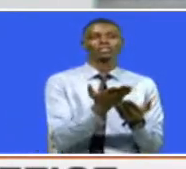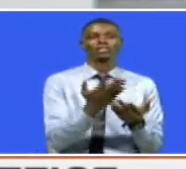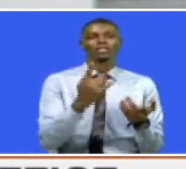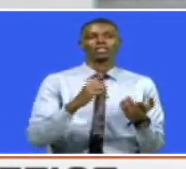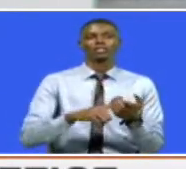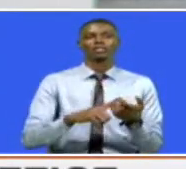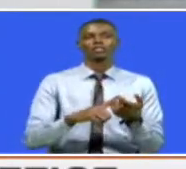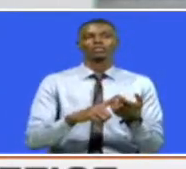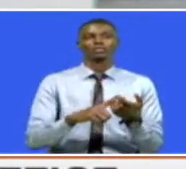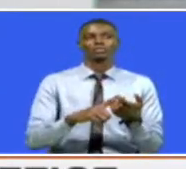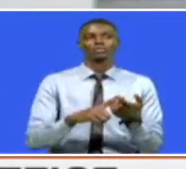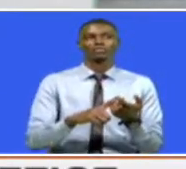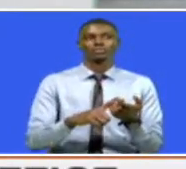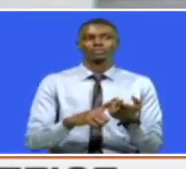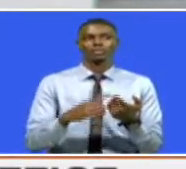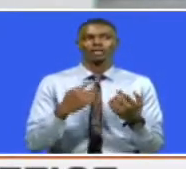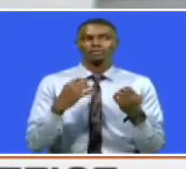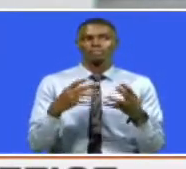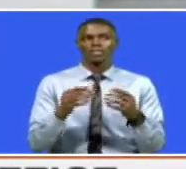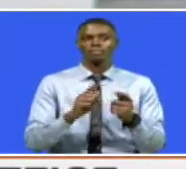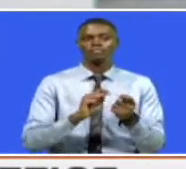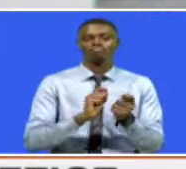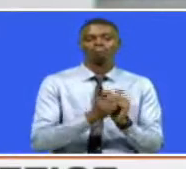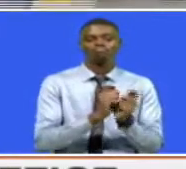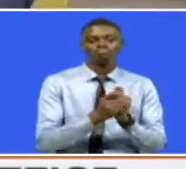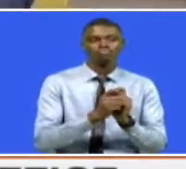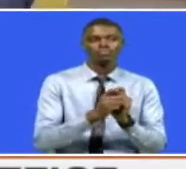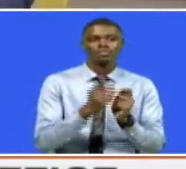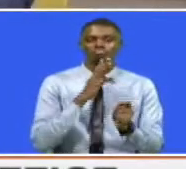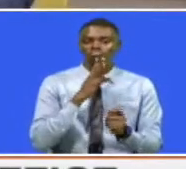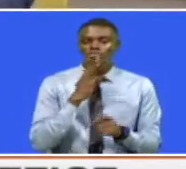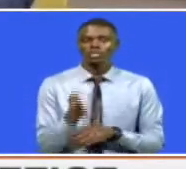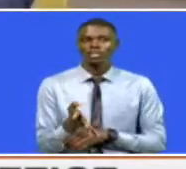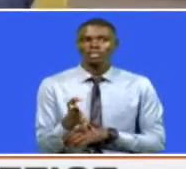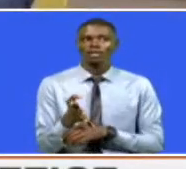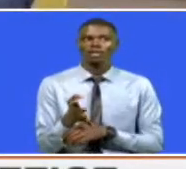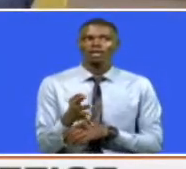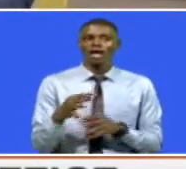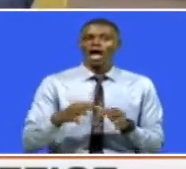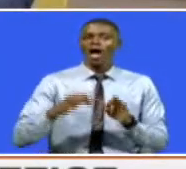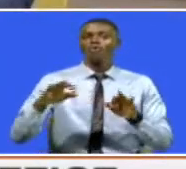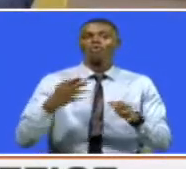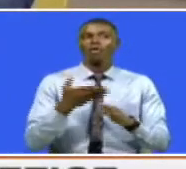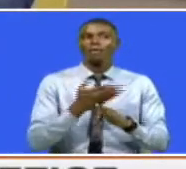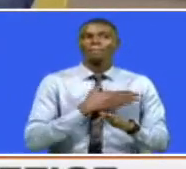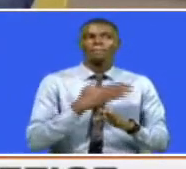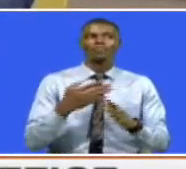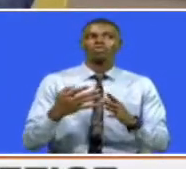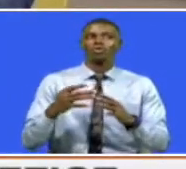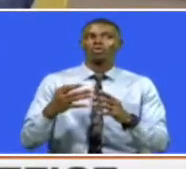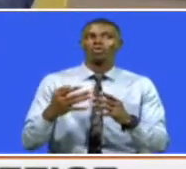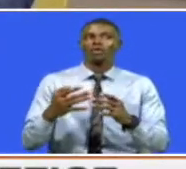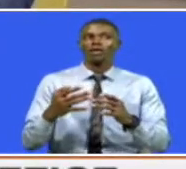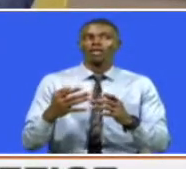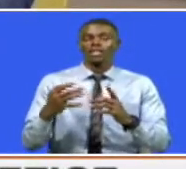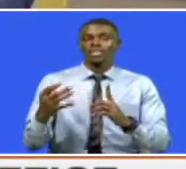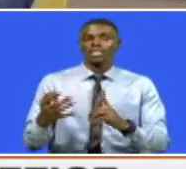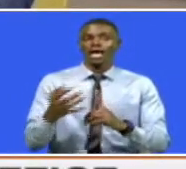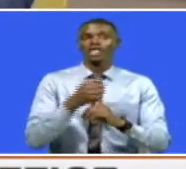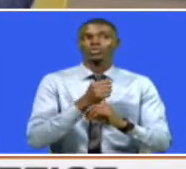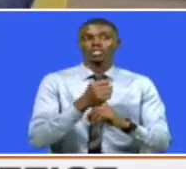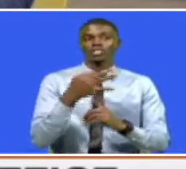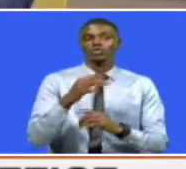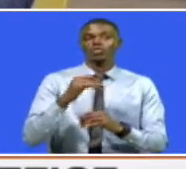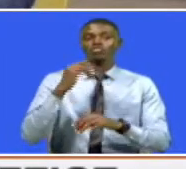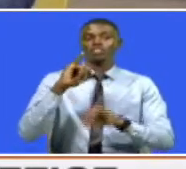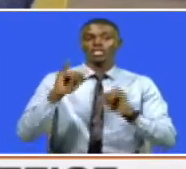into play, which had many of the amendments that you're talking about. Yes. So how long before we start seeing the operationalization of the new NHIF